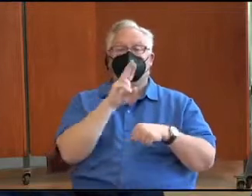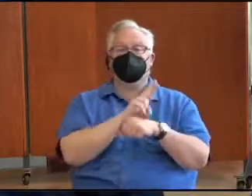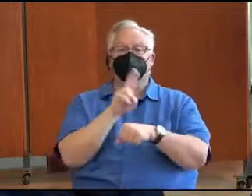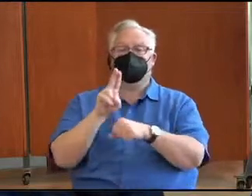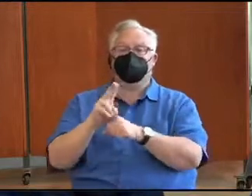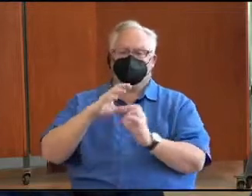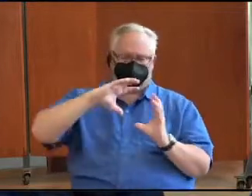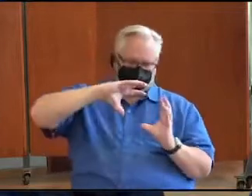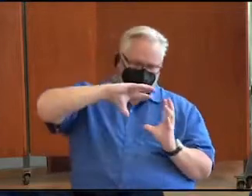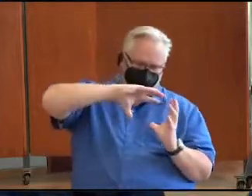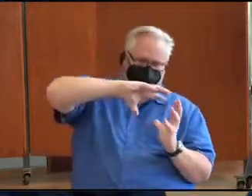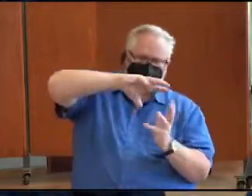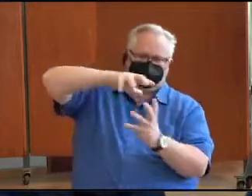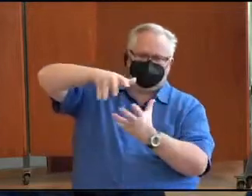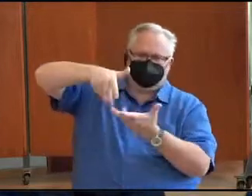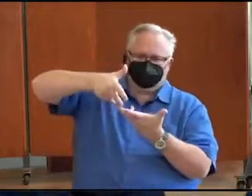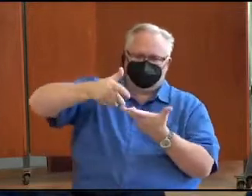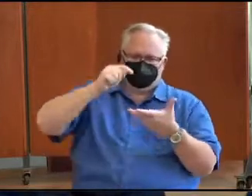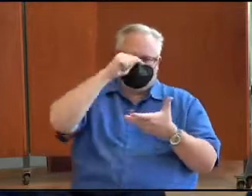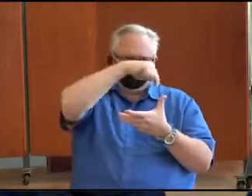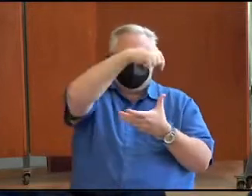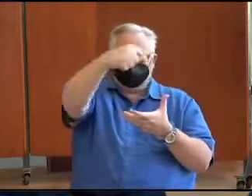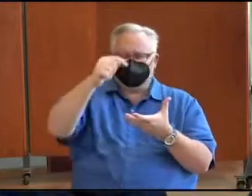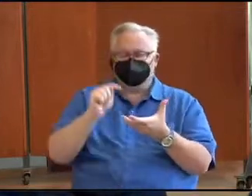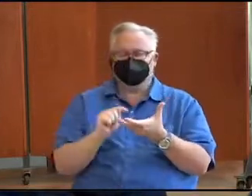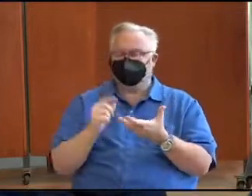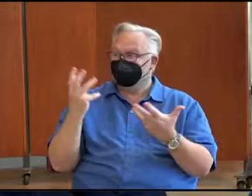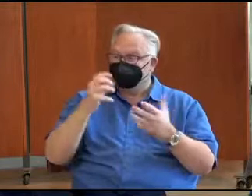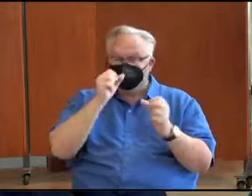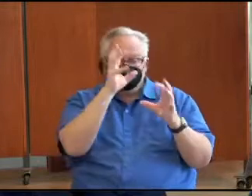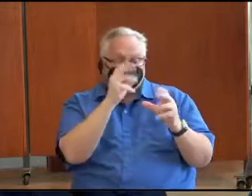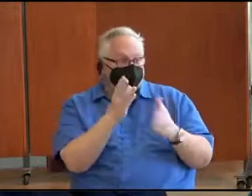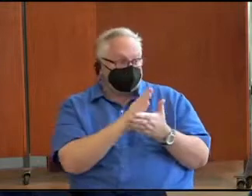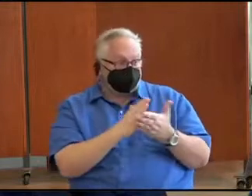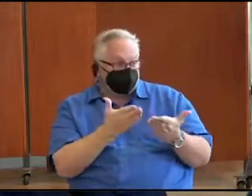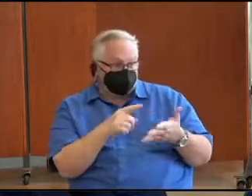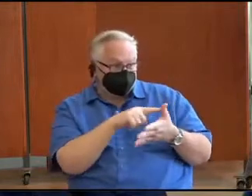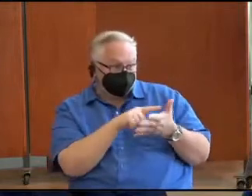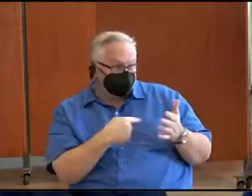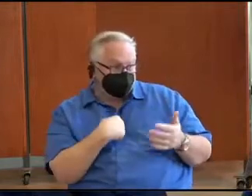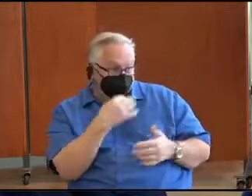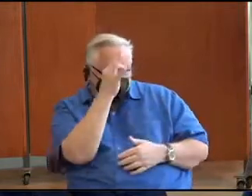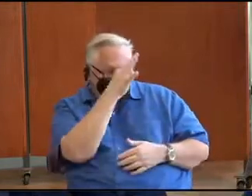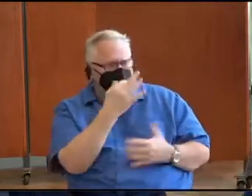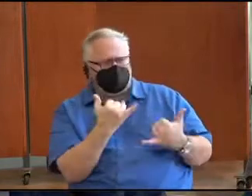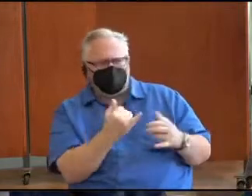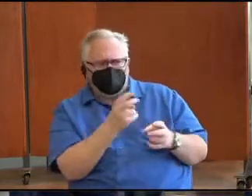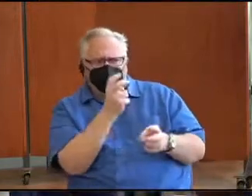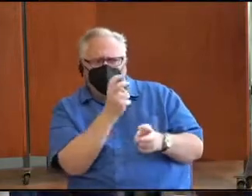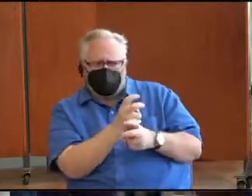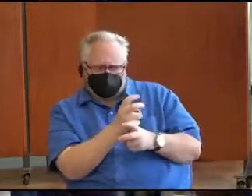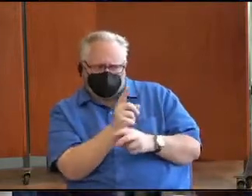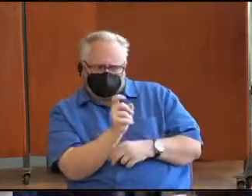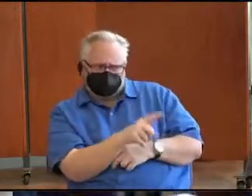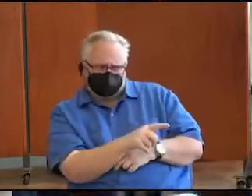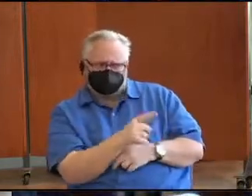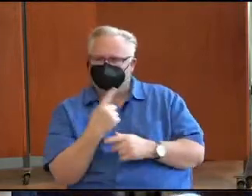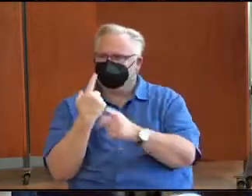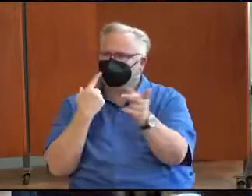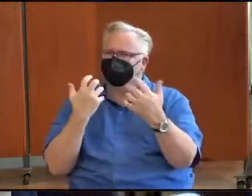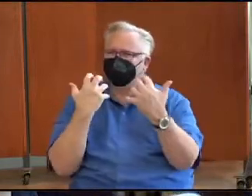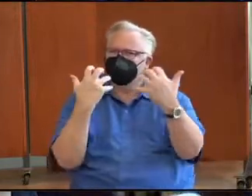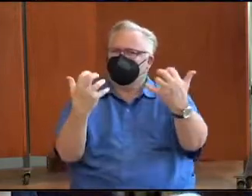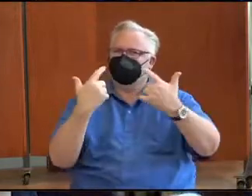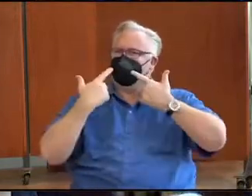all over. Fascinating. That's very interesting. Some of that great I didn't question. Know. So here come the hard-hitting questions. So